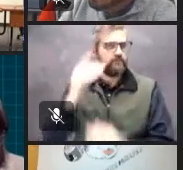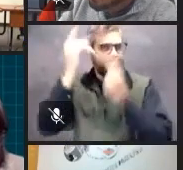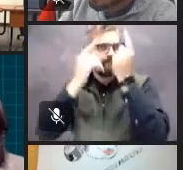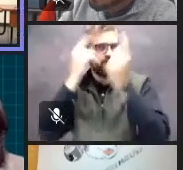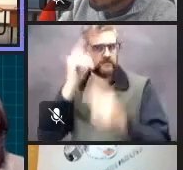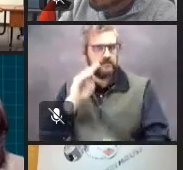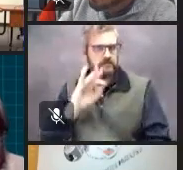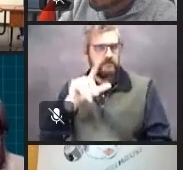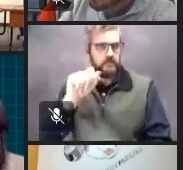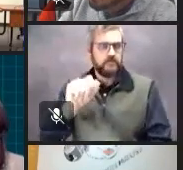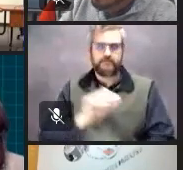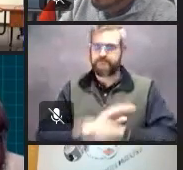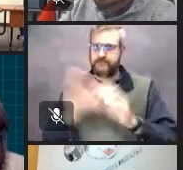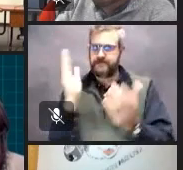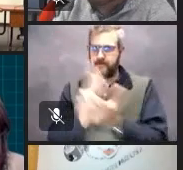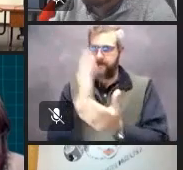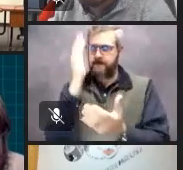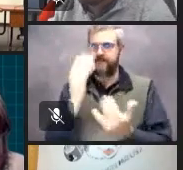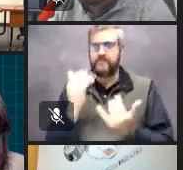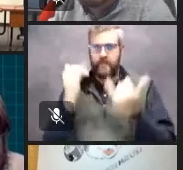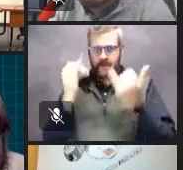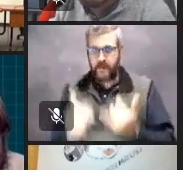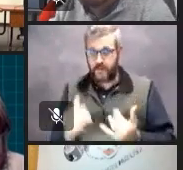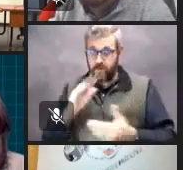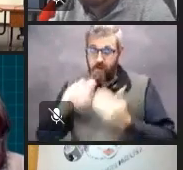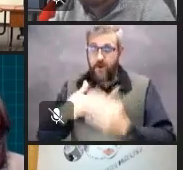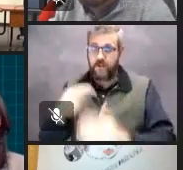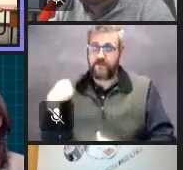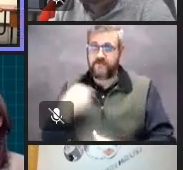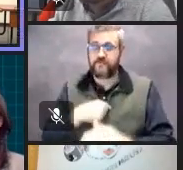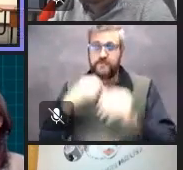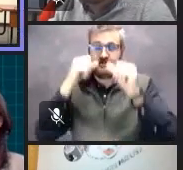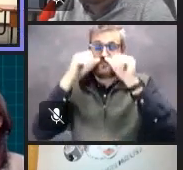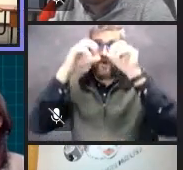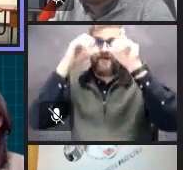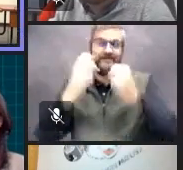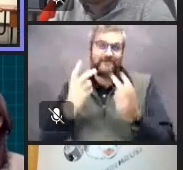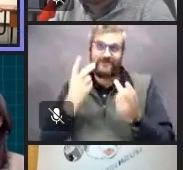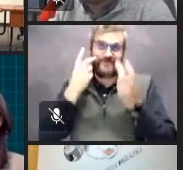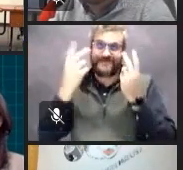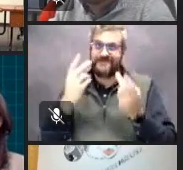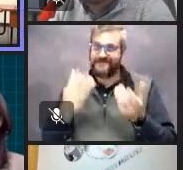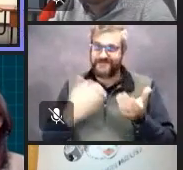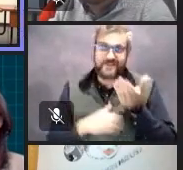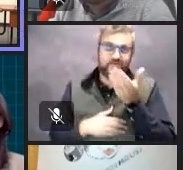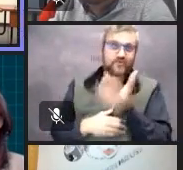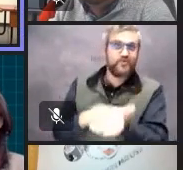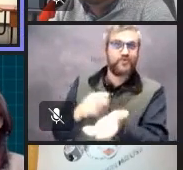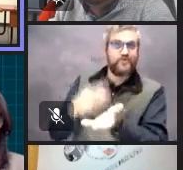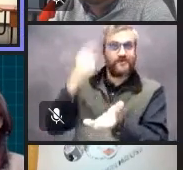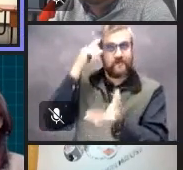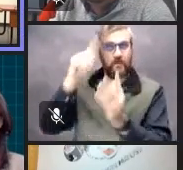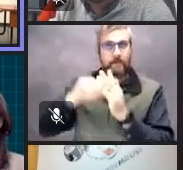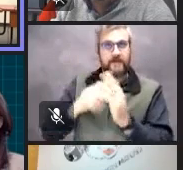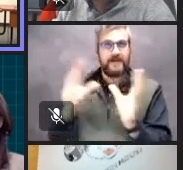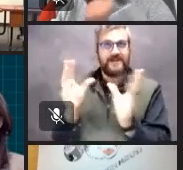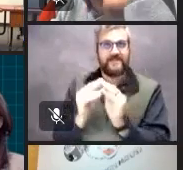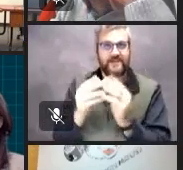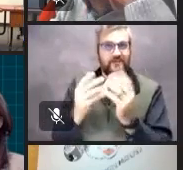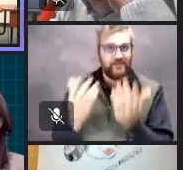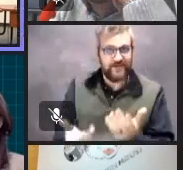don't do that any longer. So we'll all be sort of surprised to see what gets introduced on the beginning of session. There'll be a